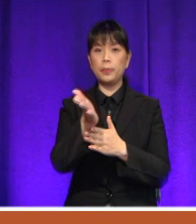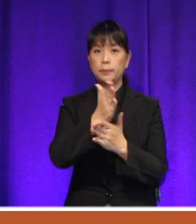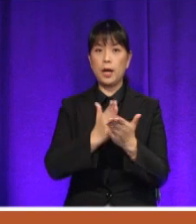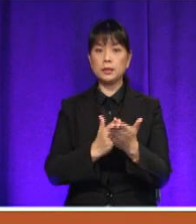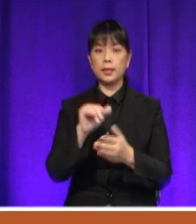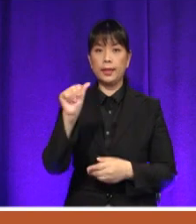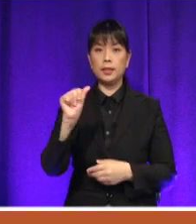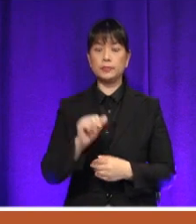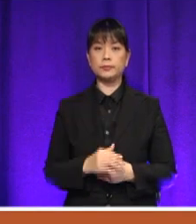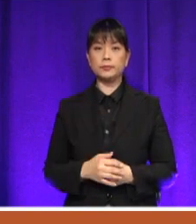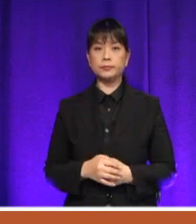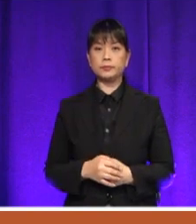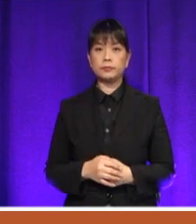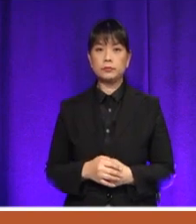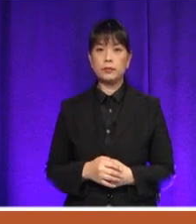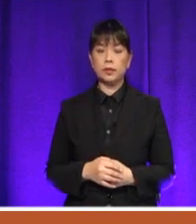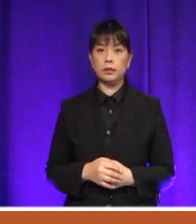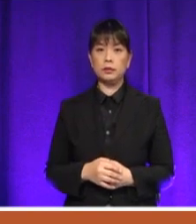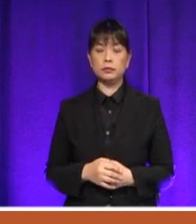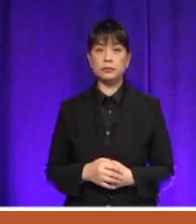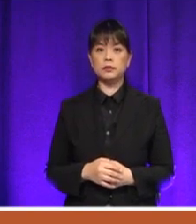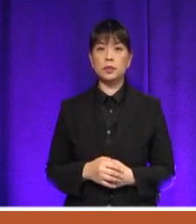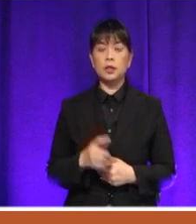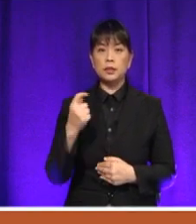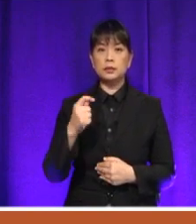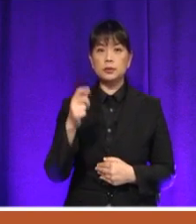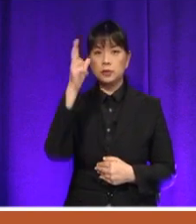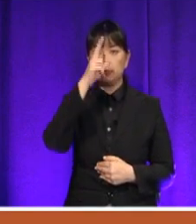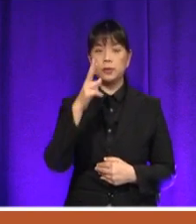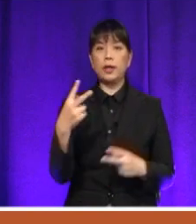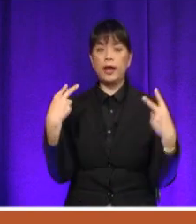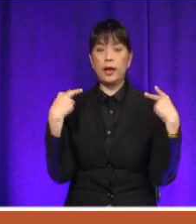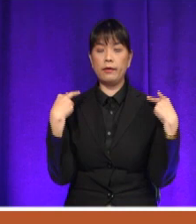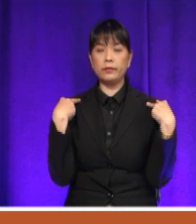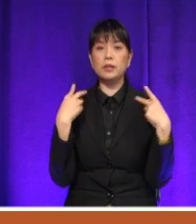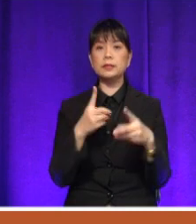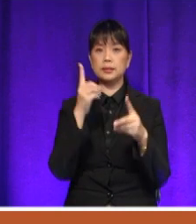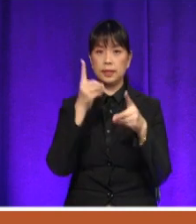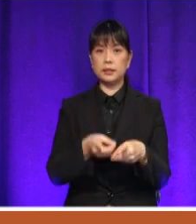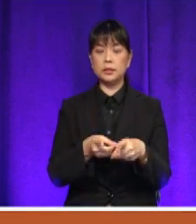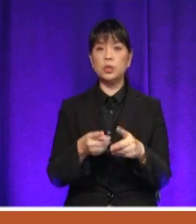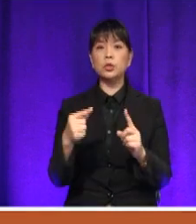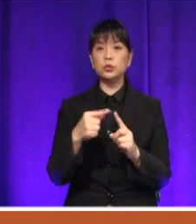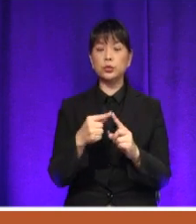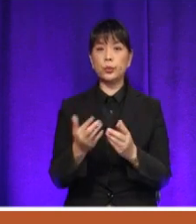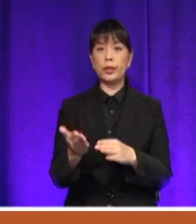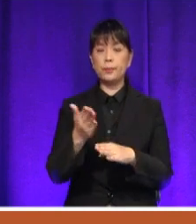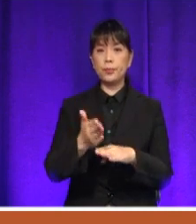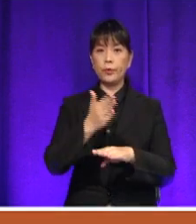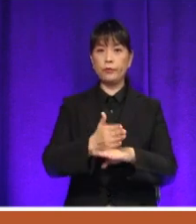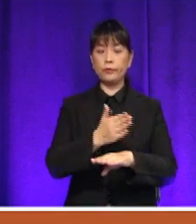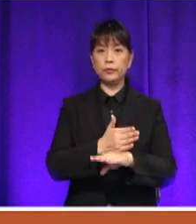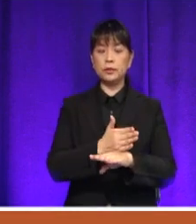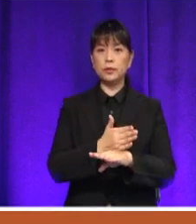have a read. All right. The government has decided to improve Rochester School, so that's